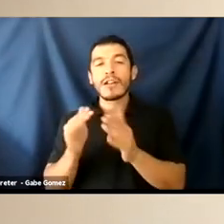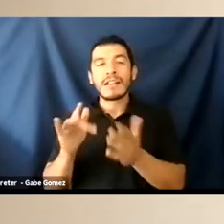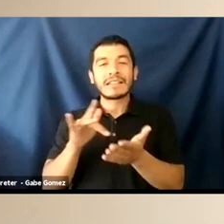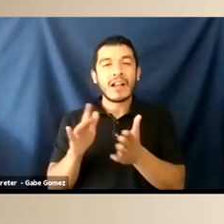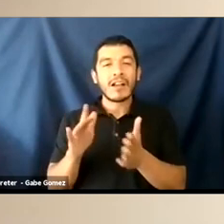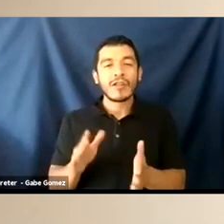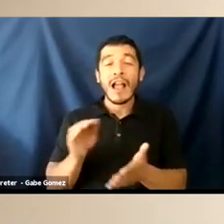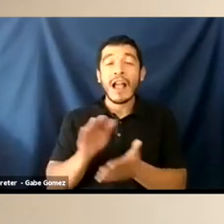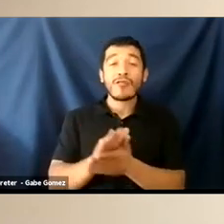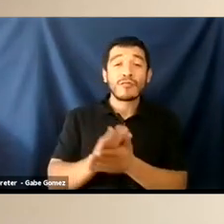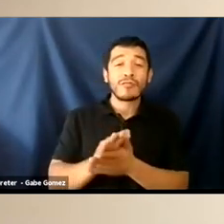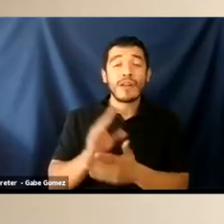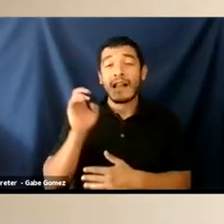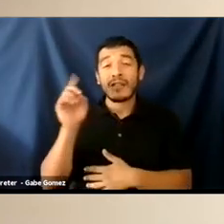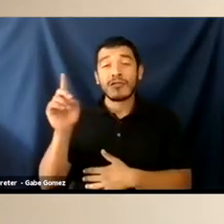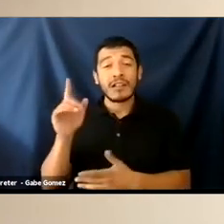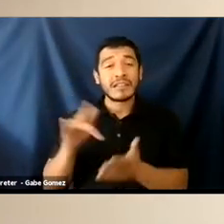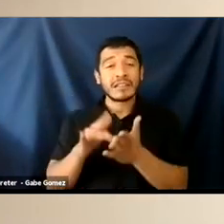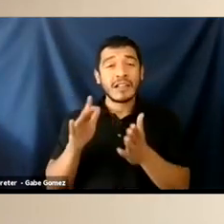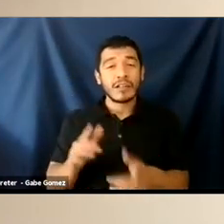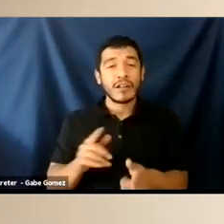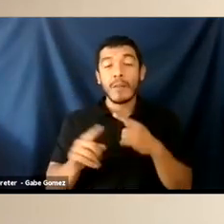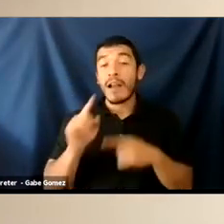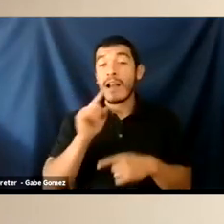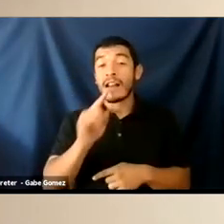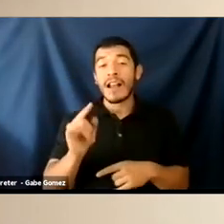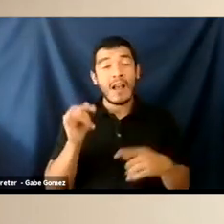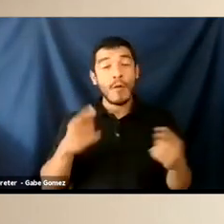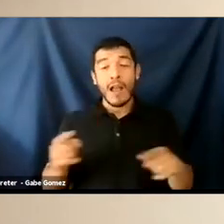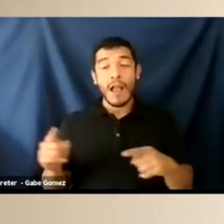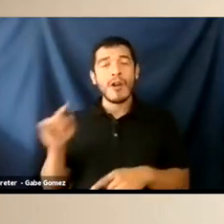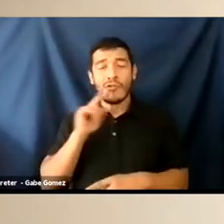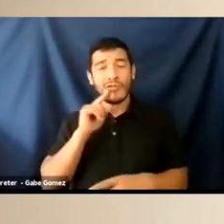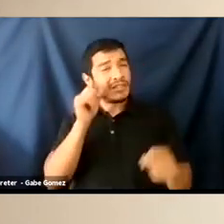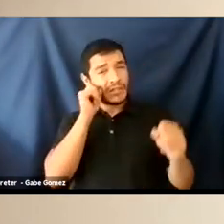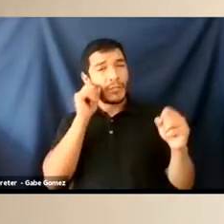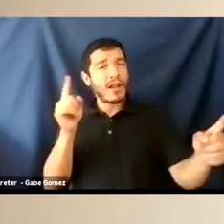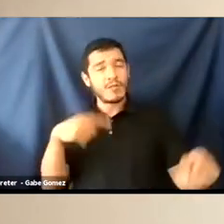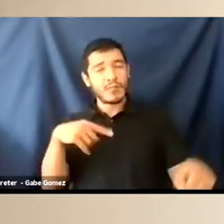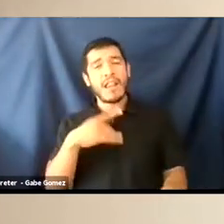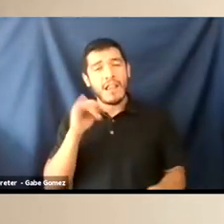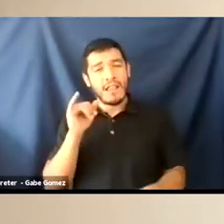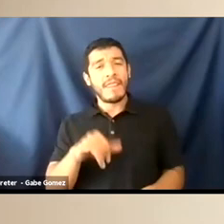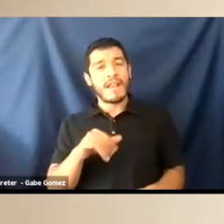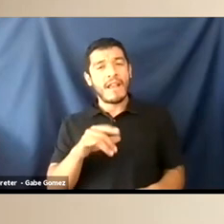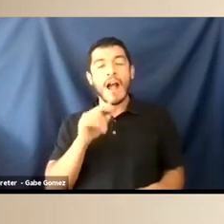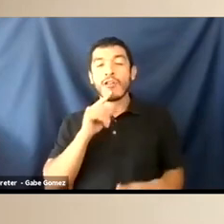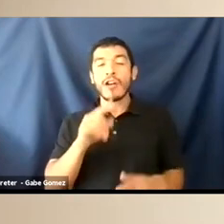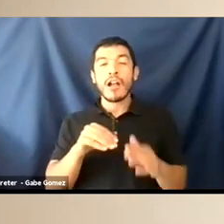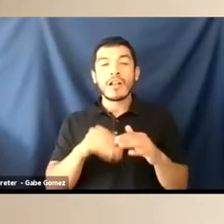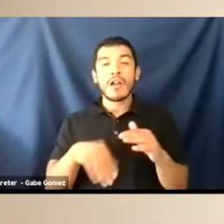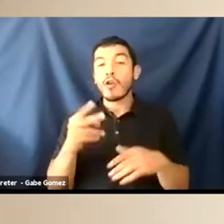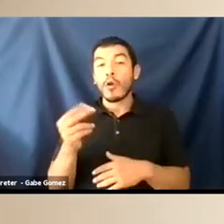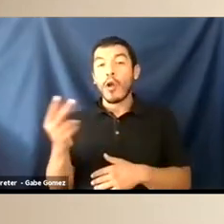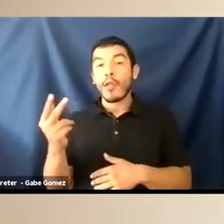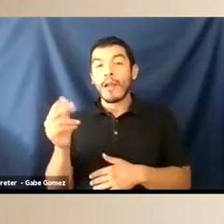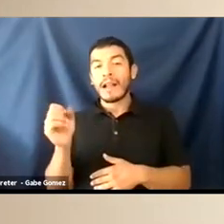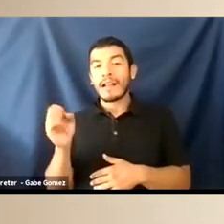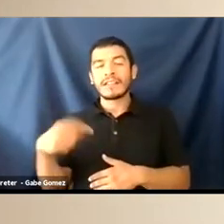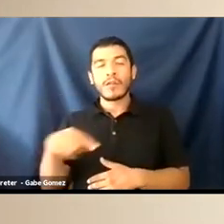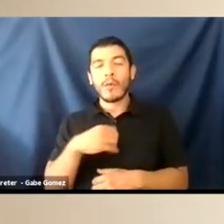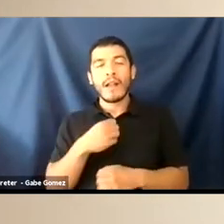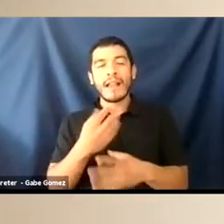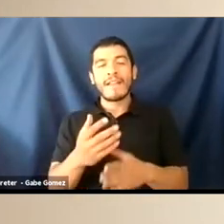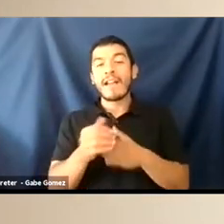schools, education centers. But actually the results of that were really, really surprising. And in at least two or three cases, we gave a lead role